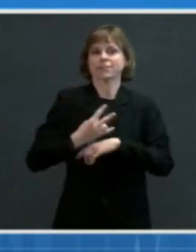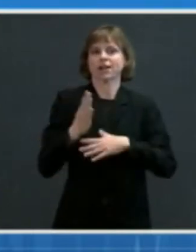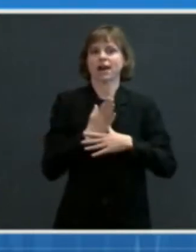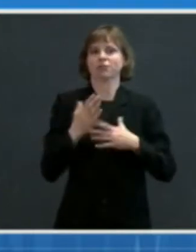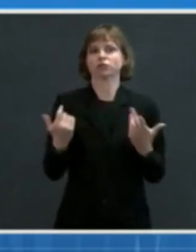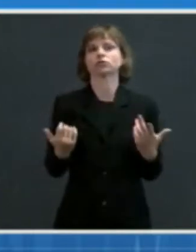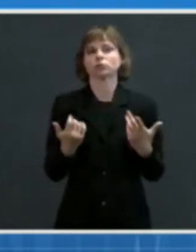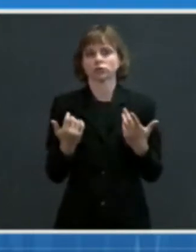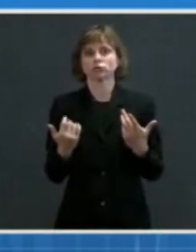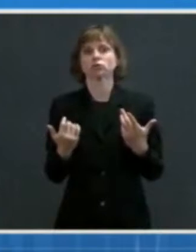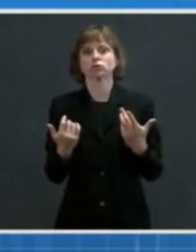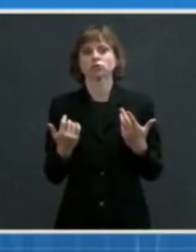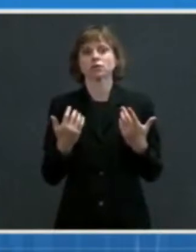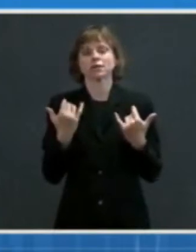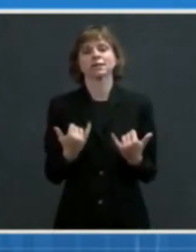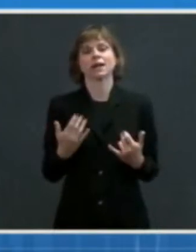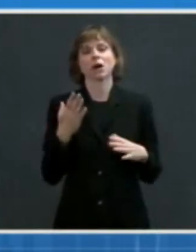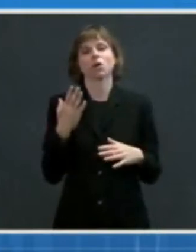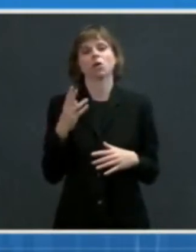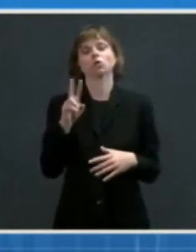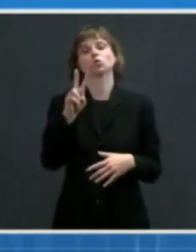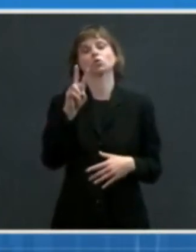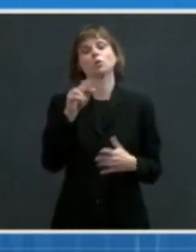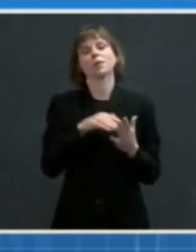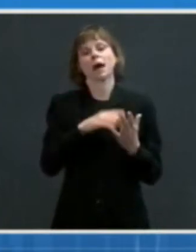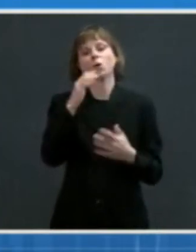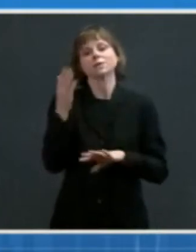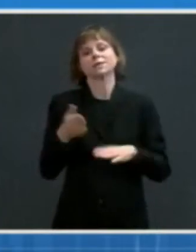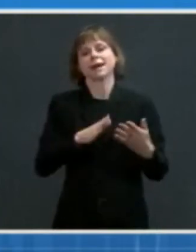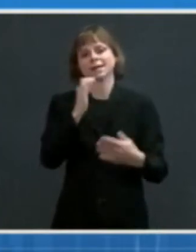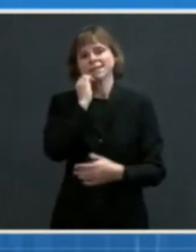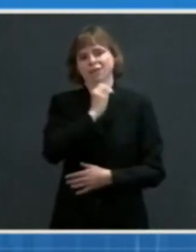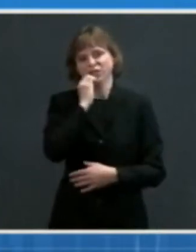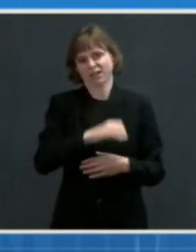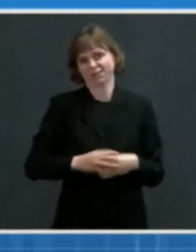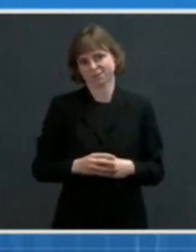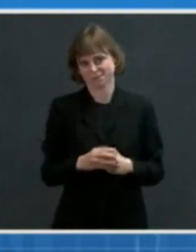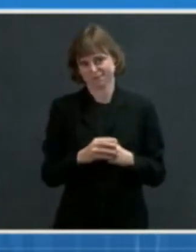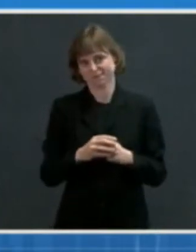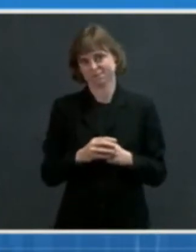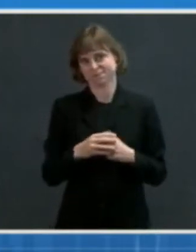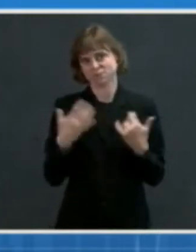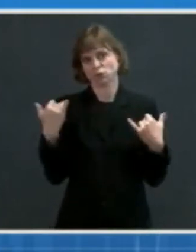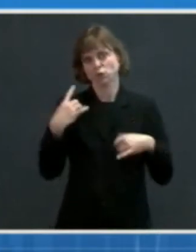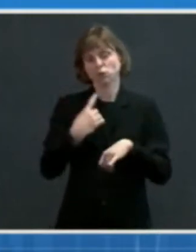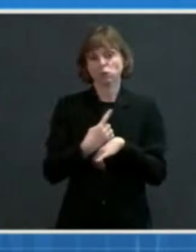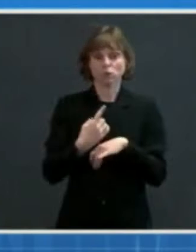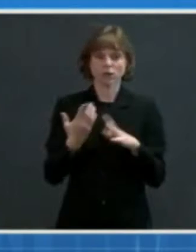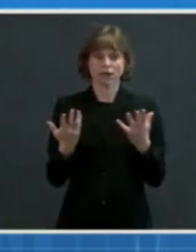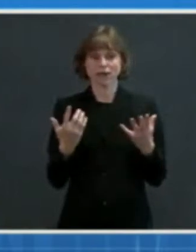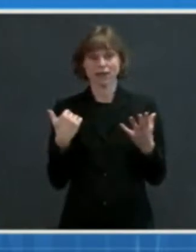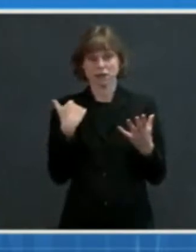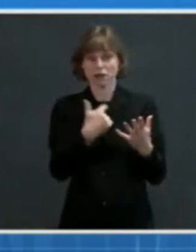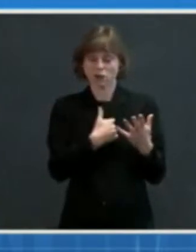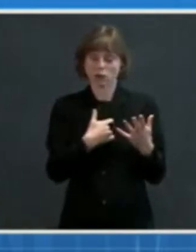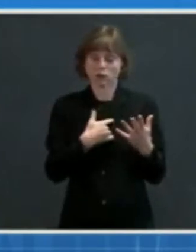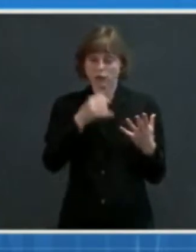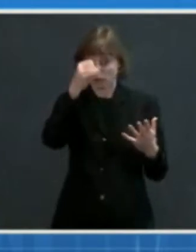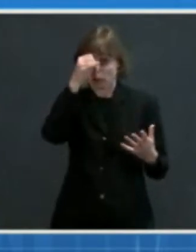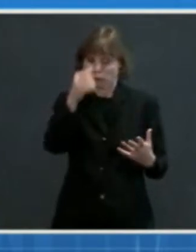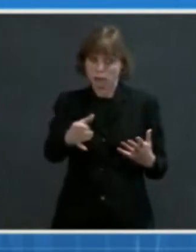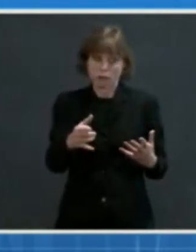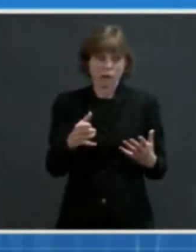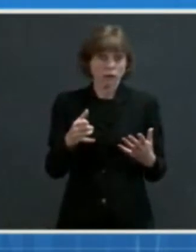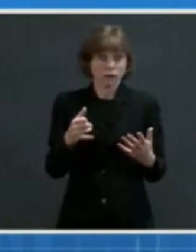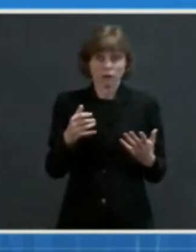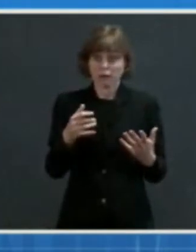now slightly more than 2,000 deaths per day. Today, we are at a critical nexus in the pandemic. So much